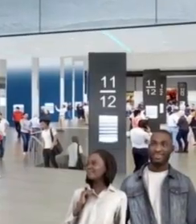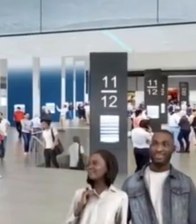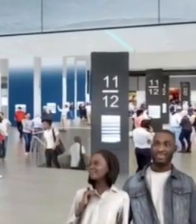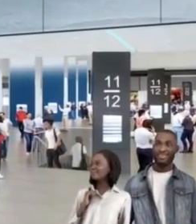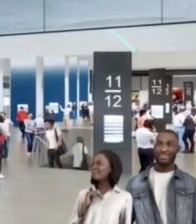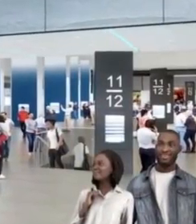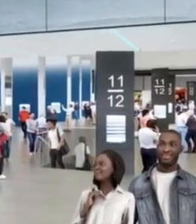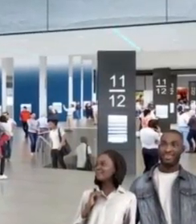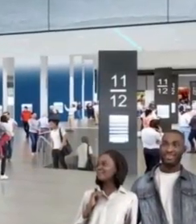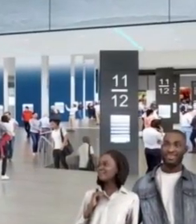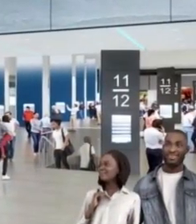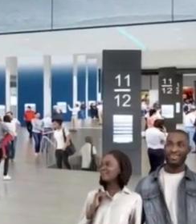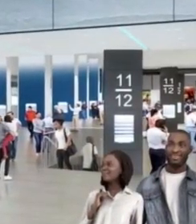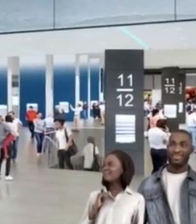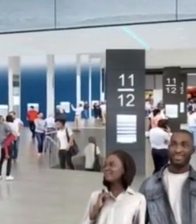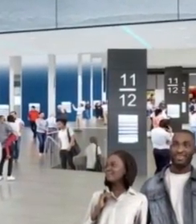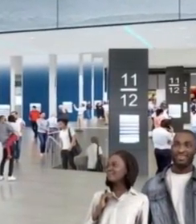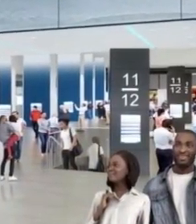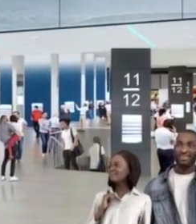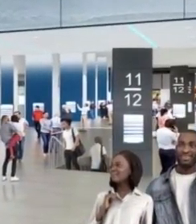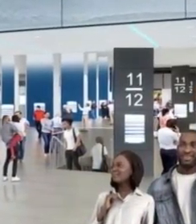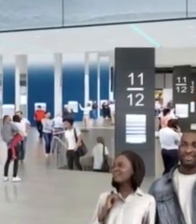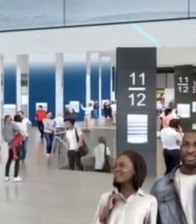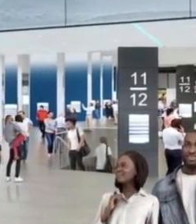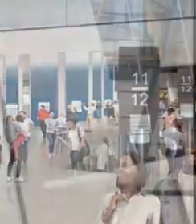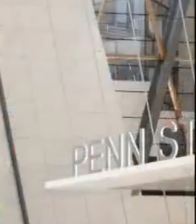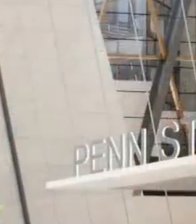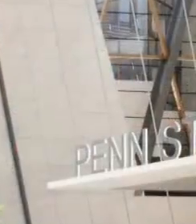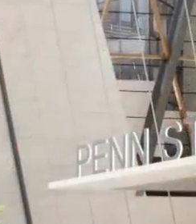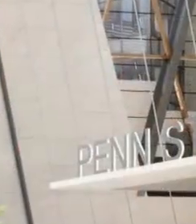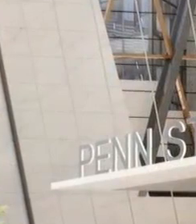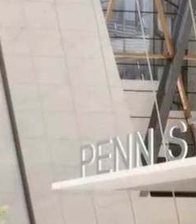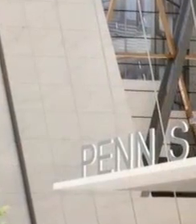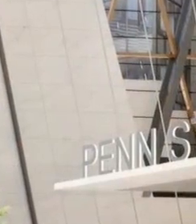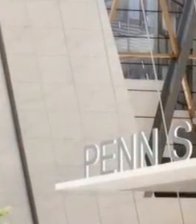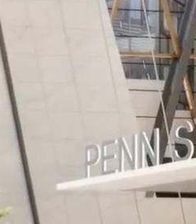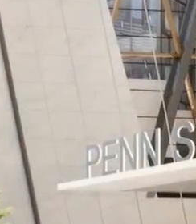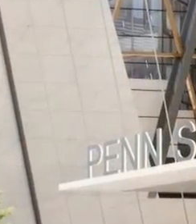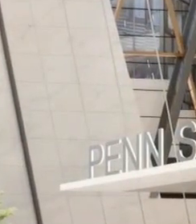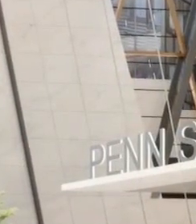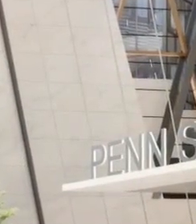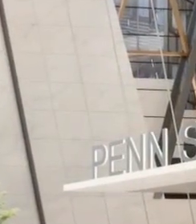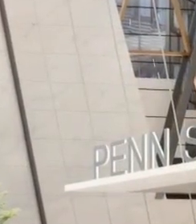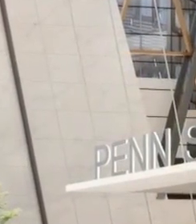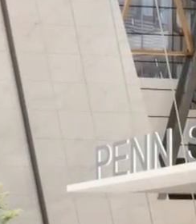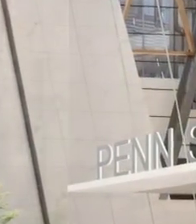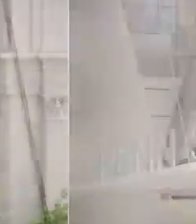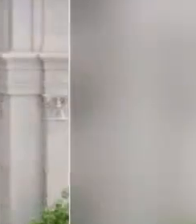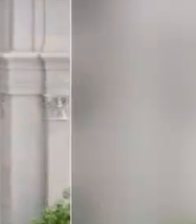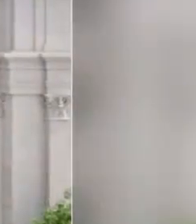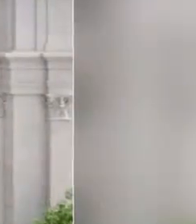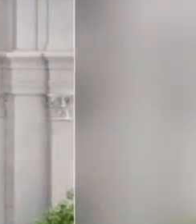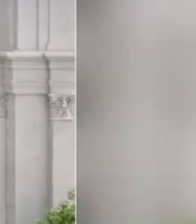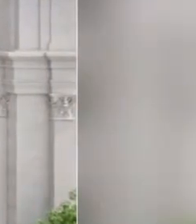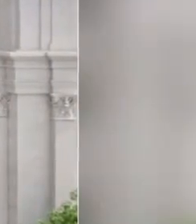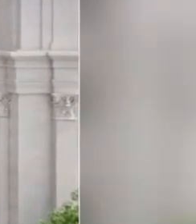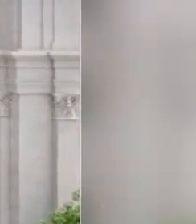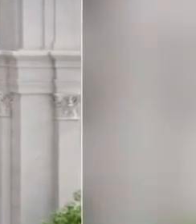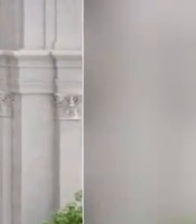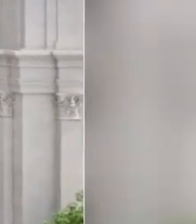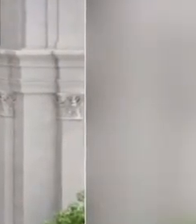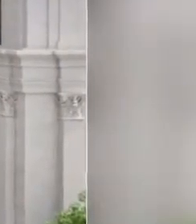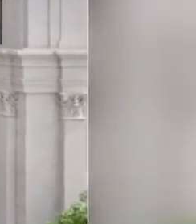Both plans include creating 9 new tracks and 5 new platforms, but Hochul is putting a greater emphasis on public land by adding 8 new